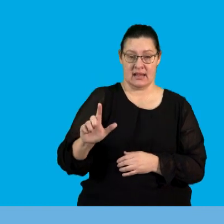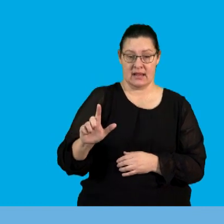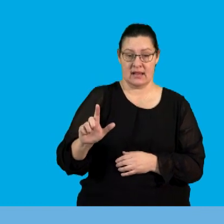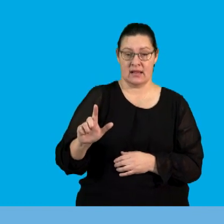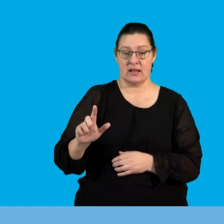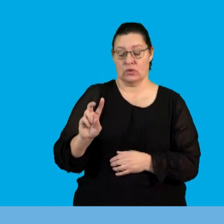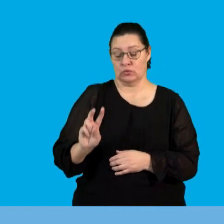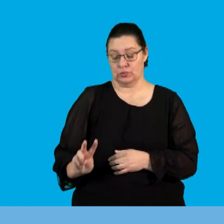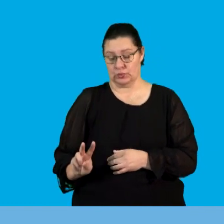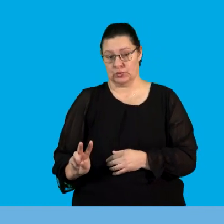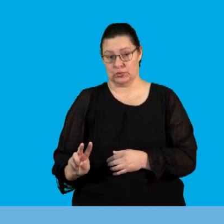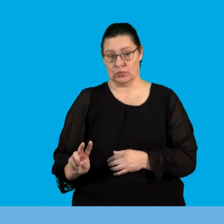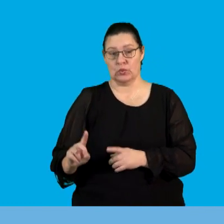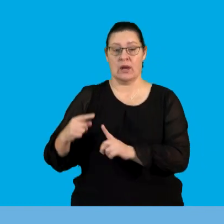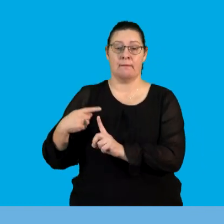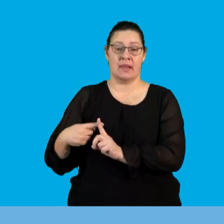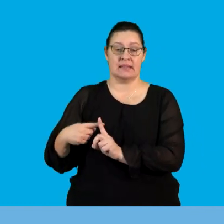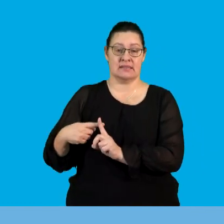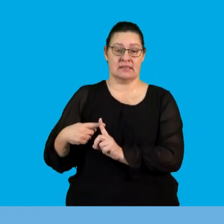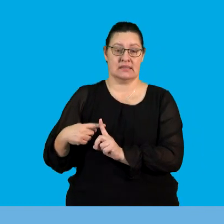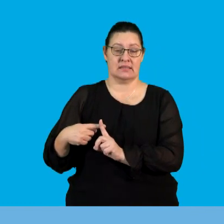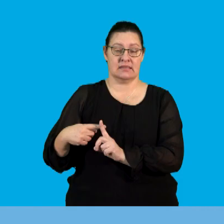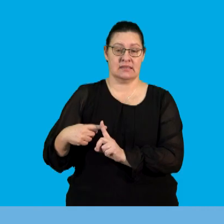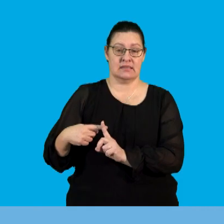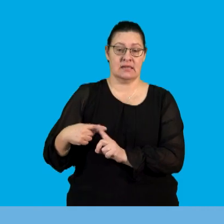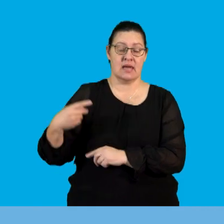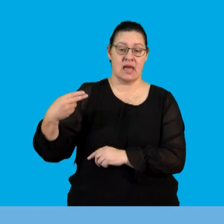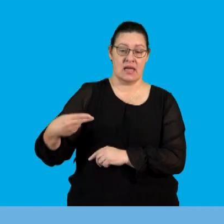small letter L, 2, plus